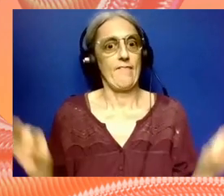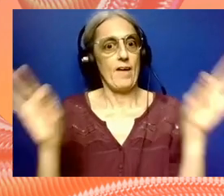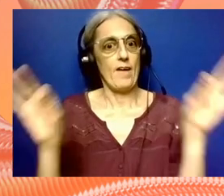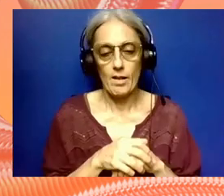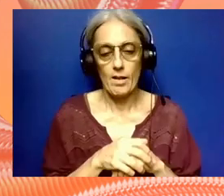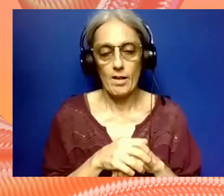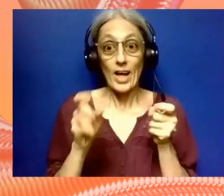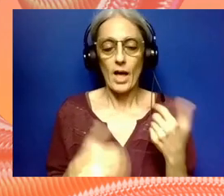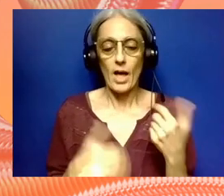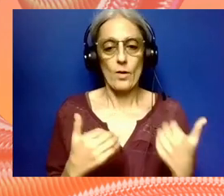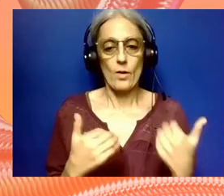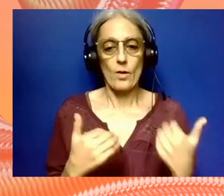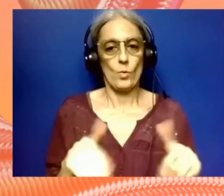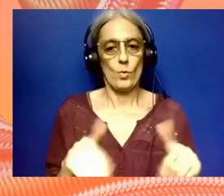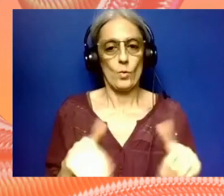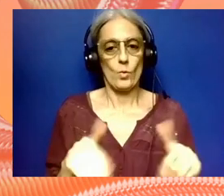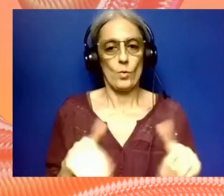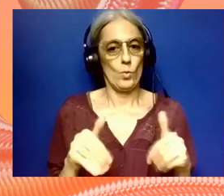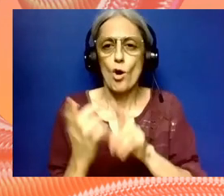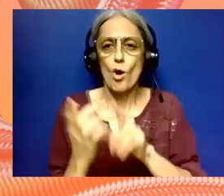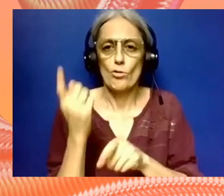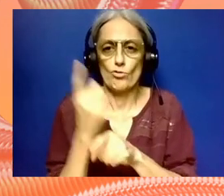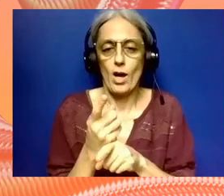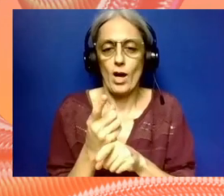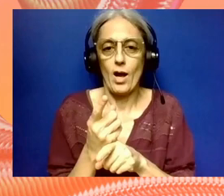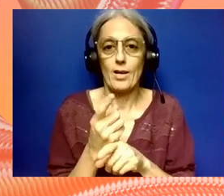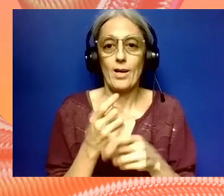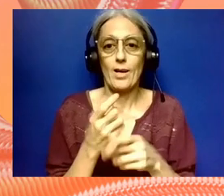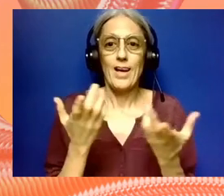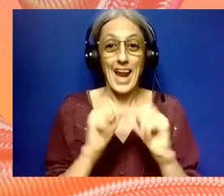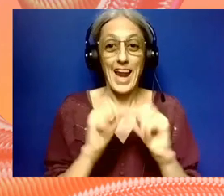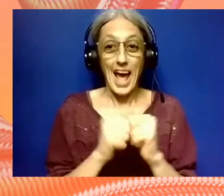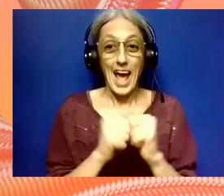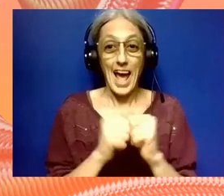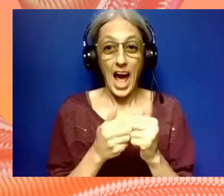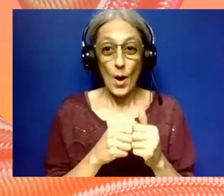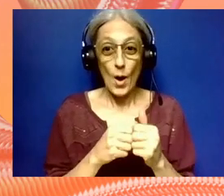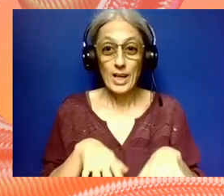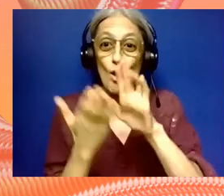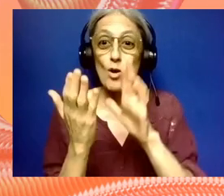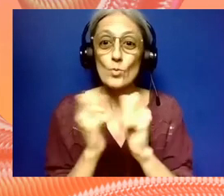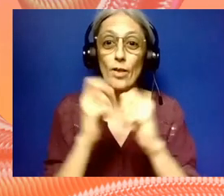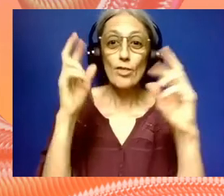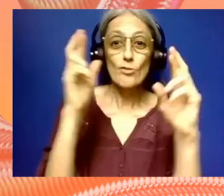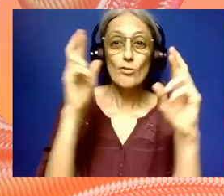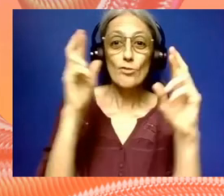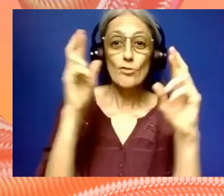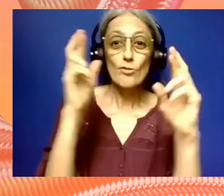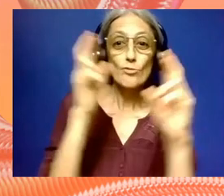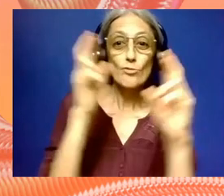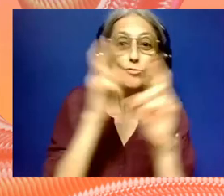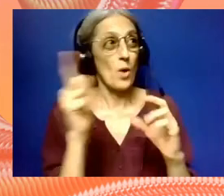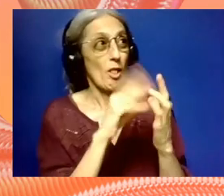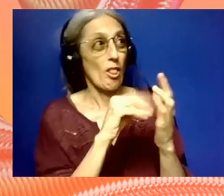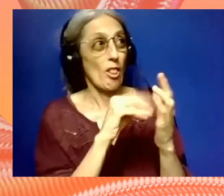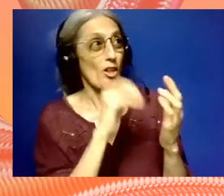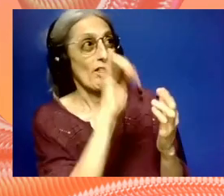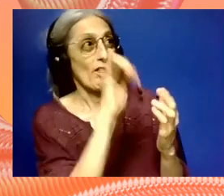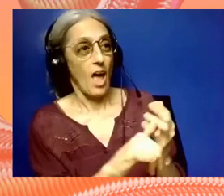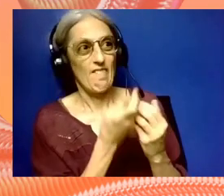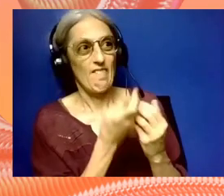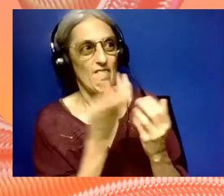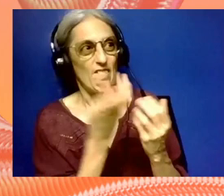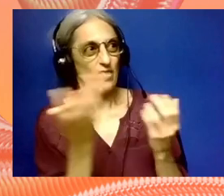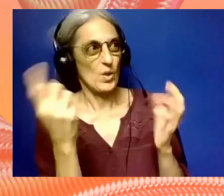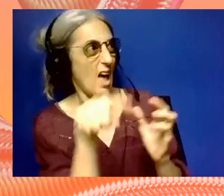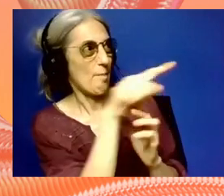of how to do that respectfully. Yeah. It's hard. And I do wish often that like